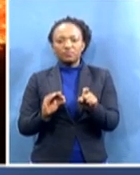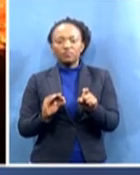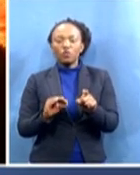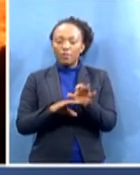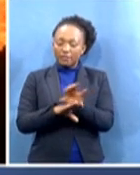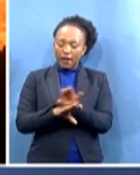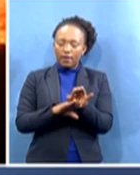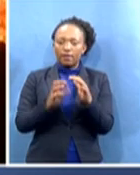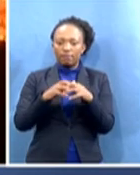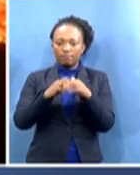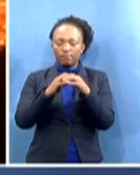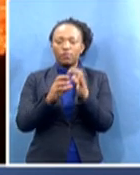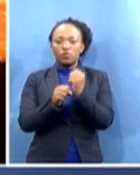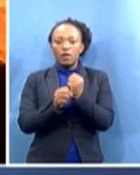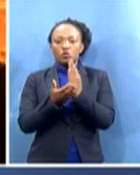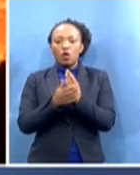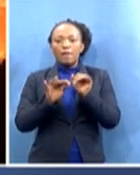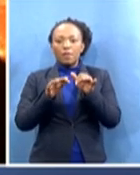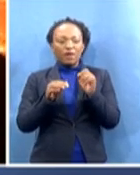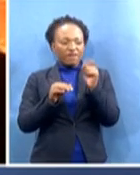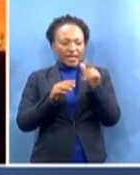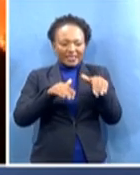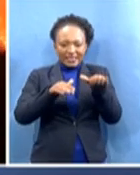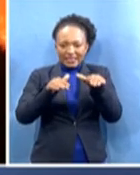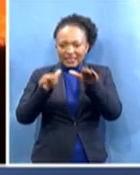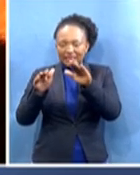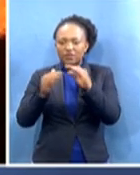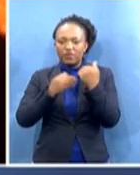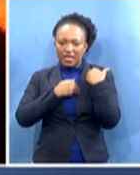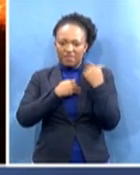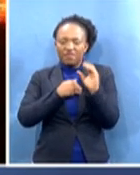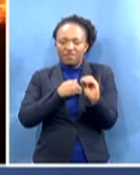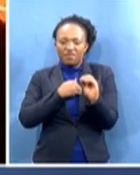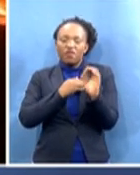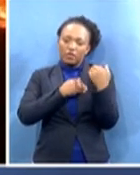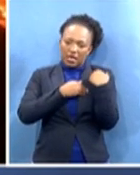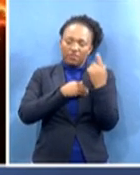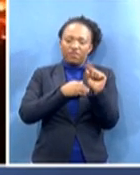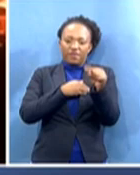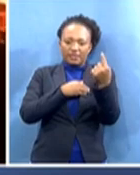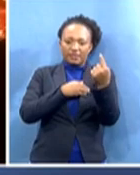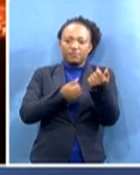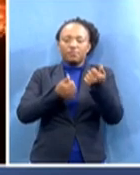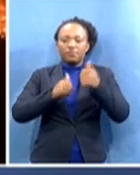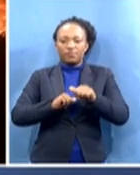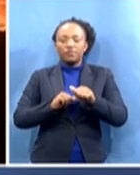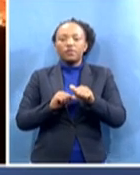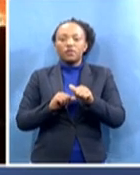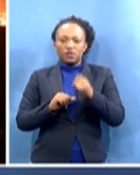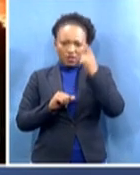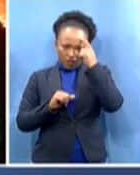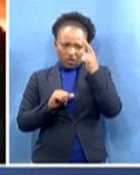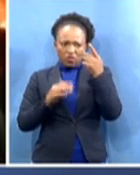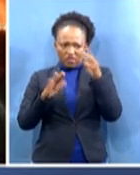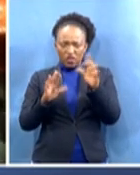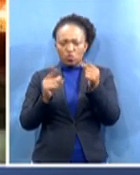first, because that's the emergency to save people's life. And I think we did a good decision on time. And then